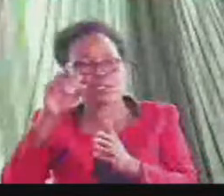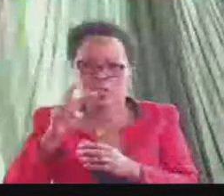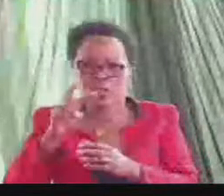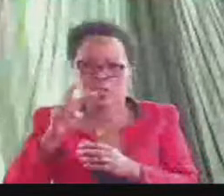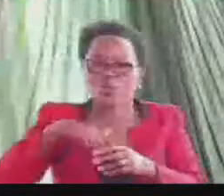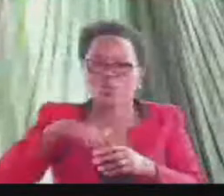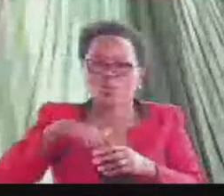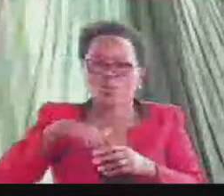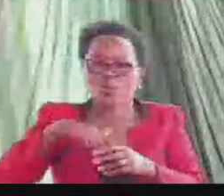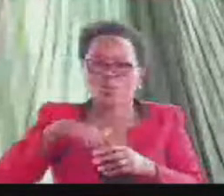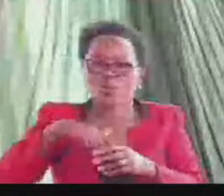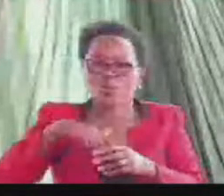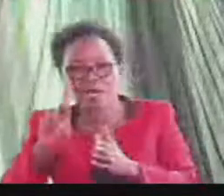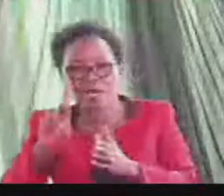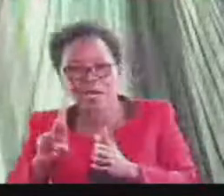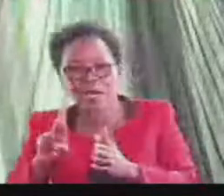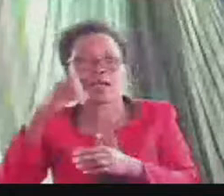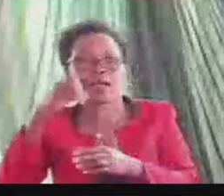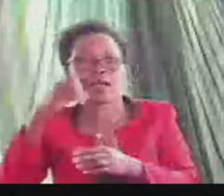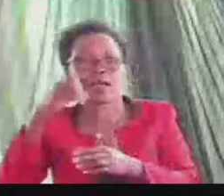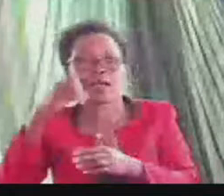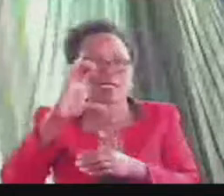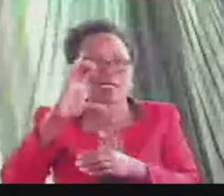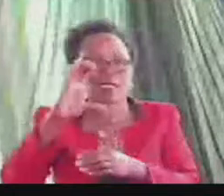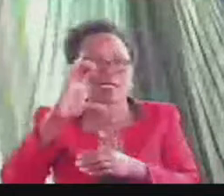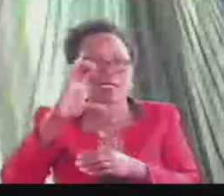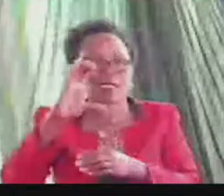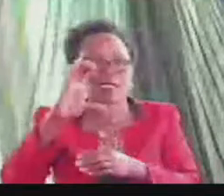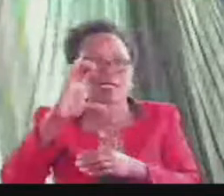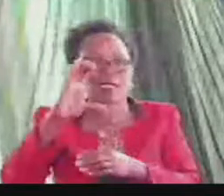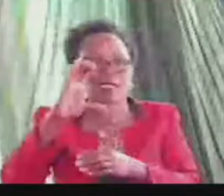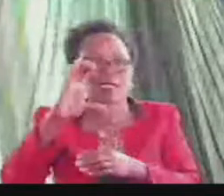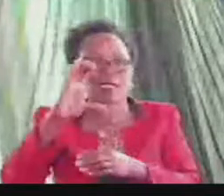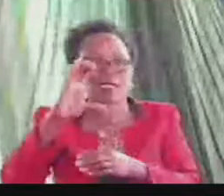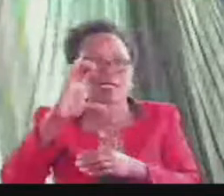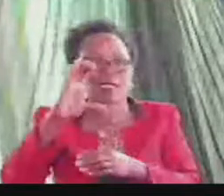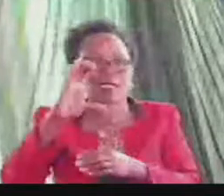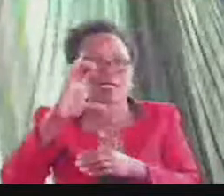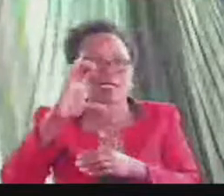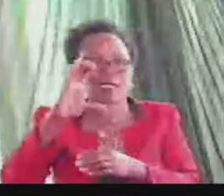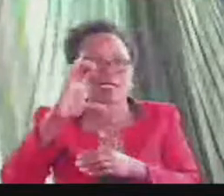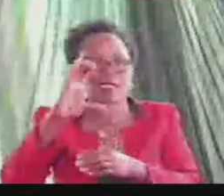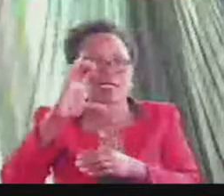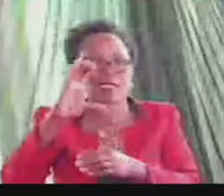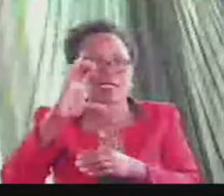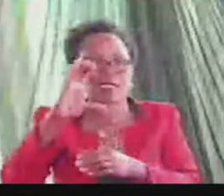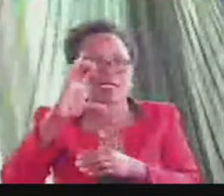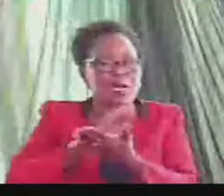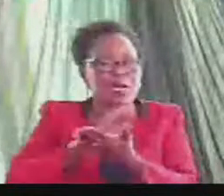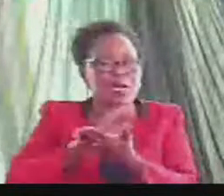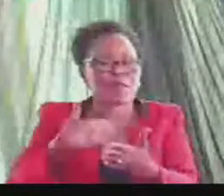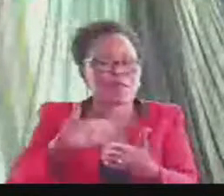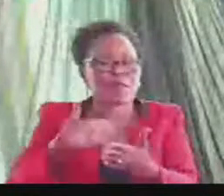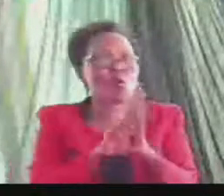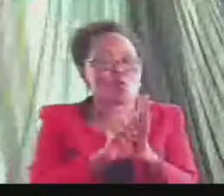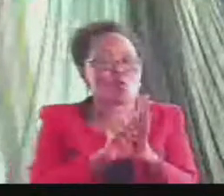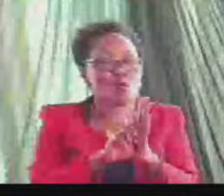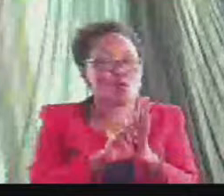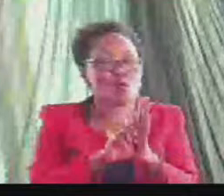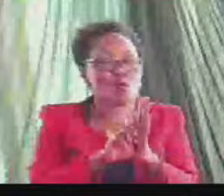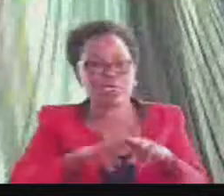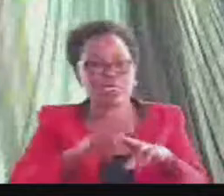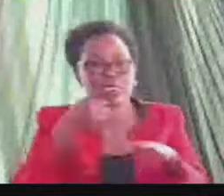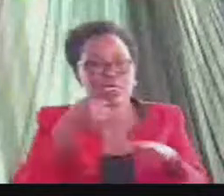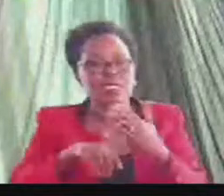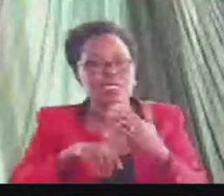with ICT, and I have come with a background of the law. You sit in an investment committee where